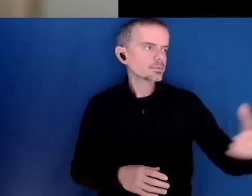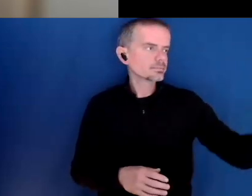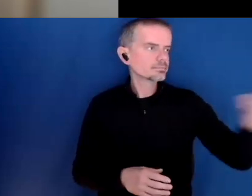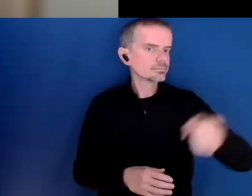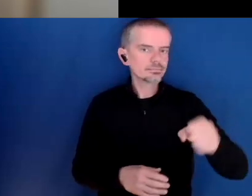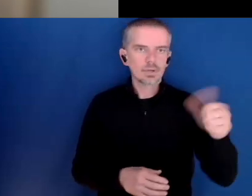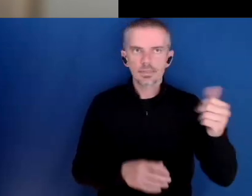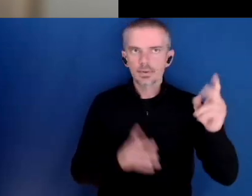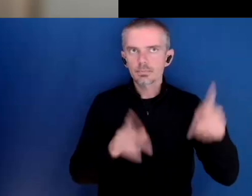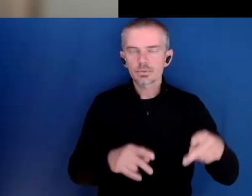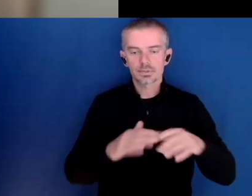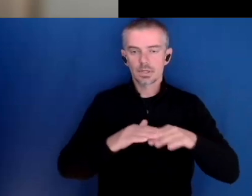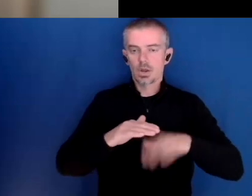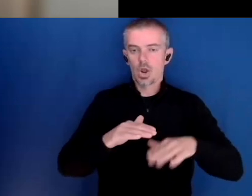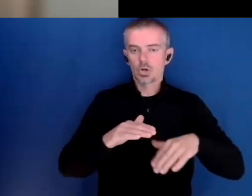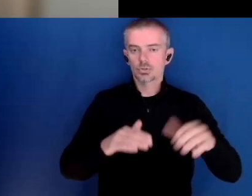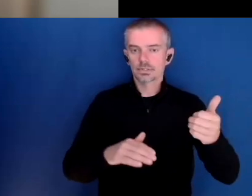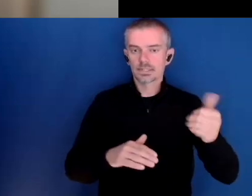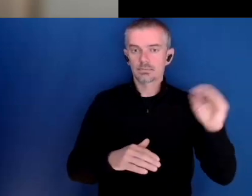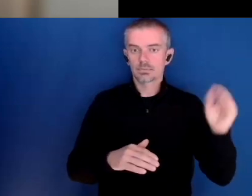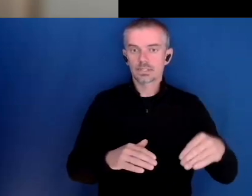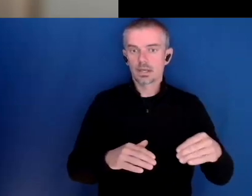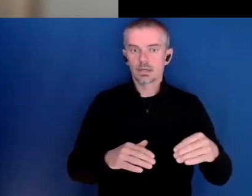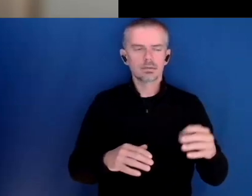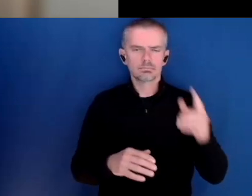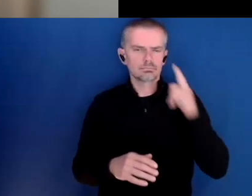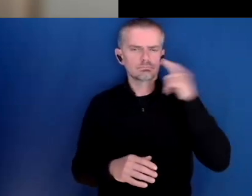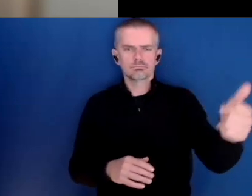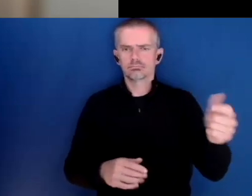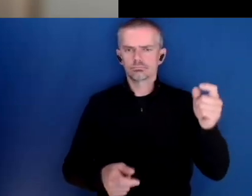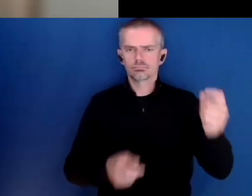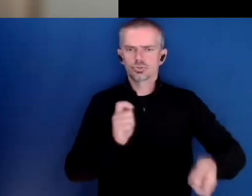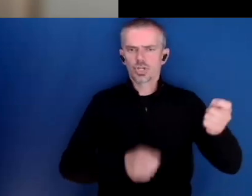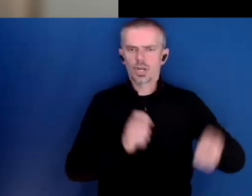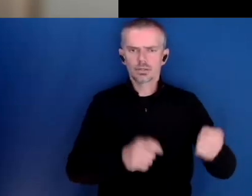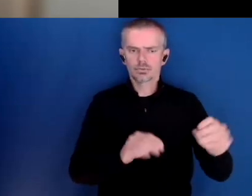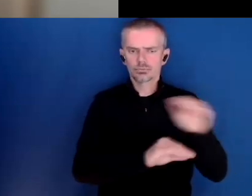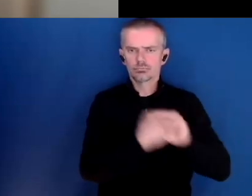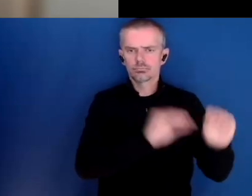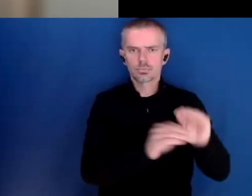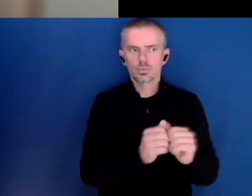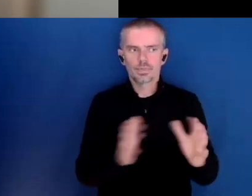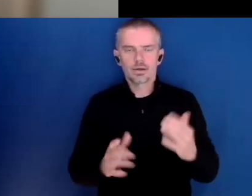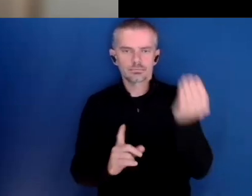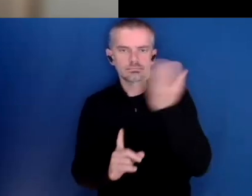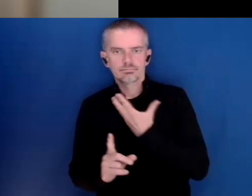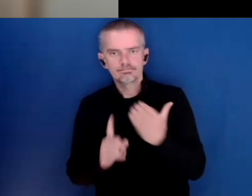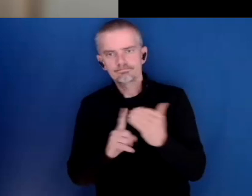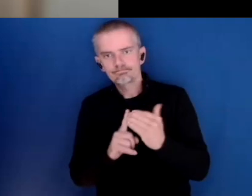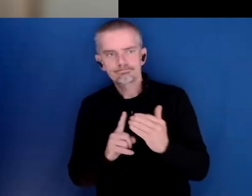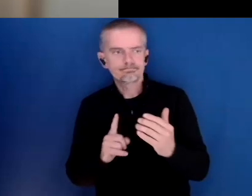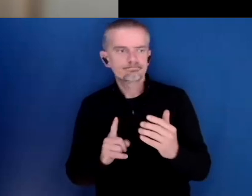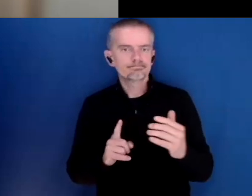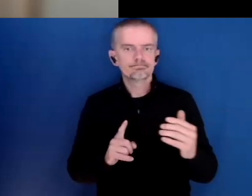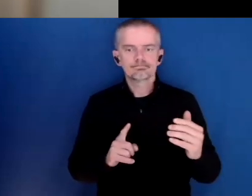if it's under that 10%, you can make those adjustments without coming to us and getting that